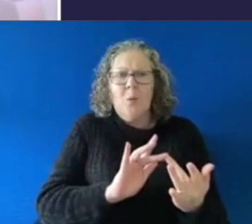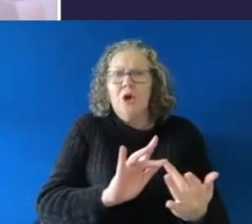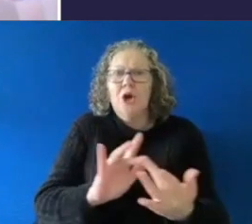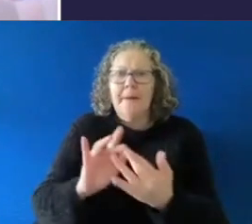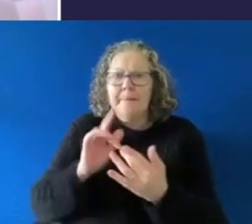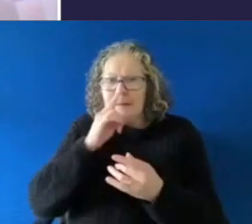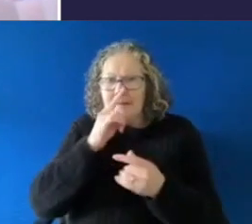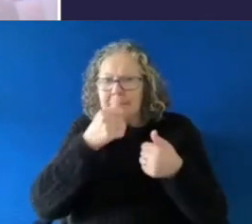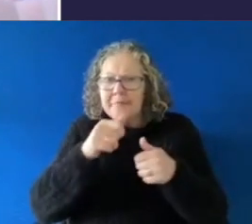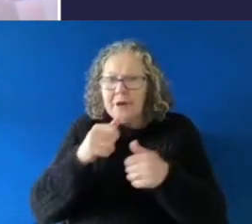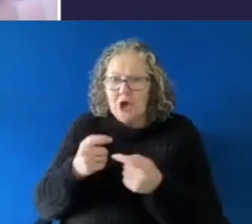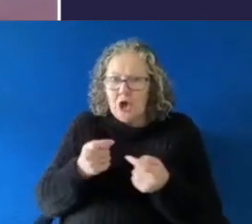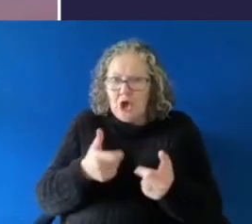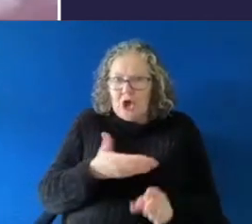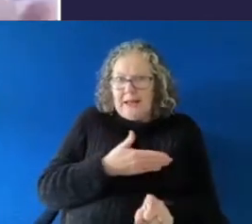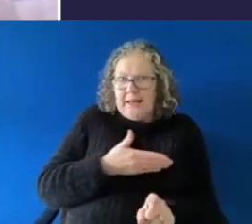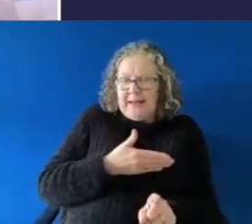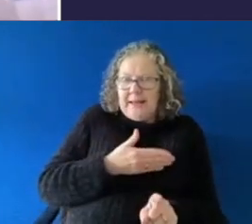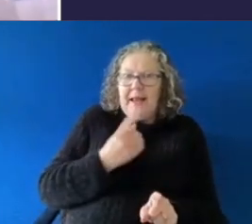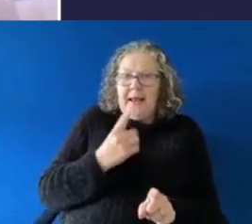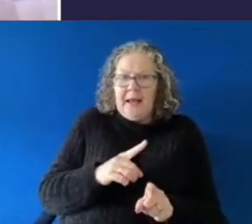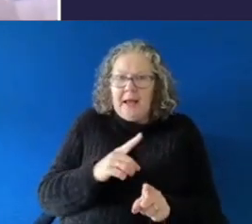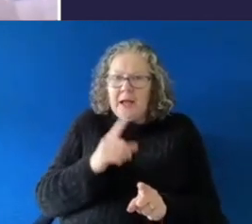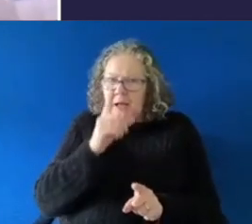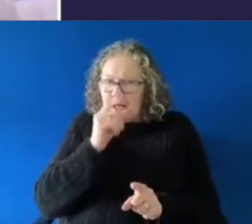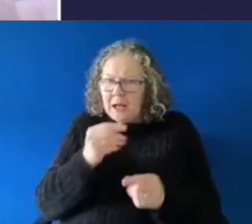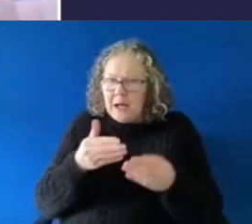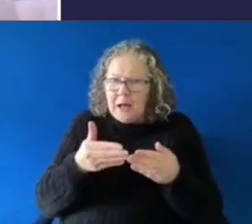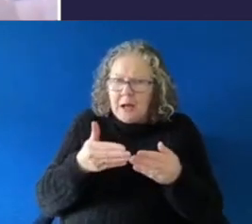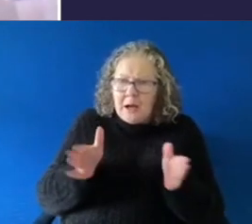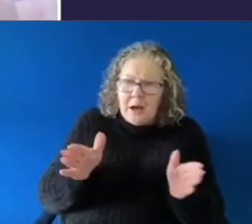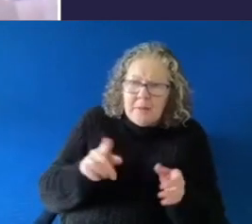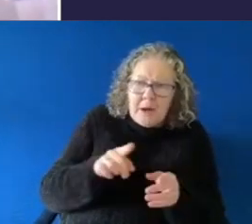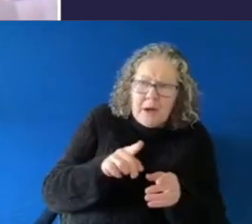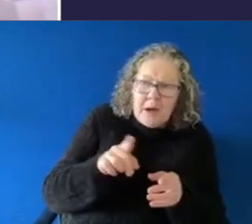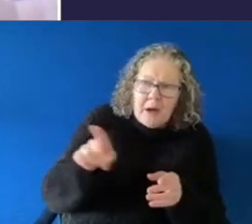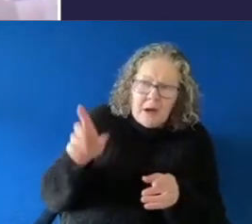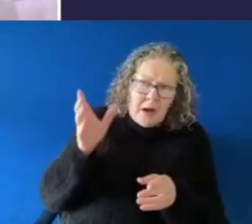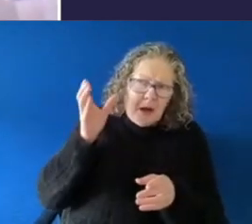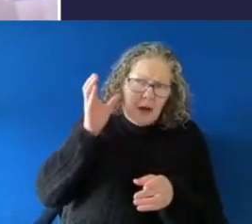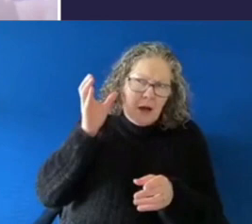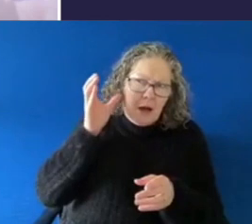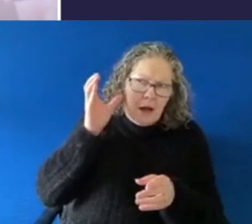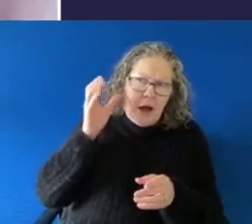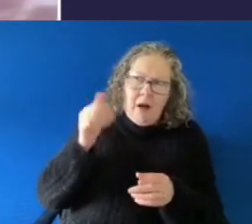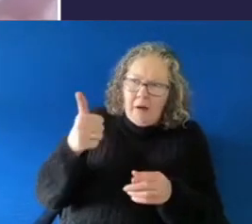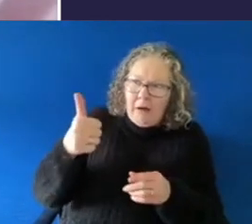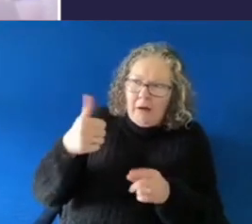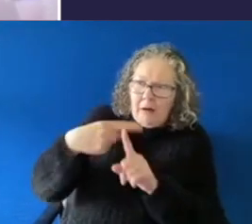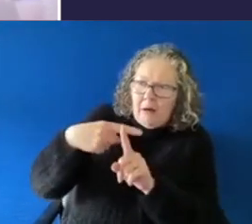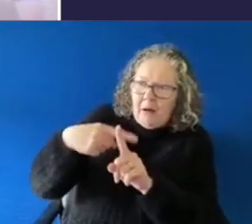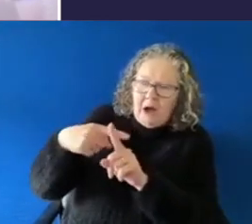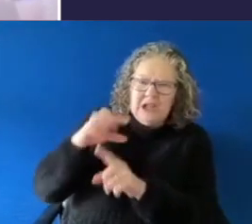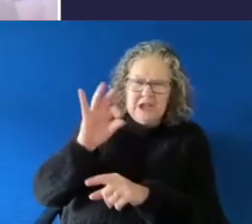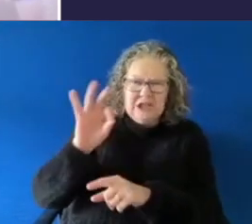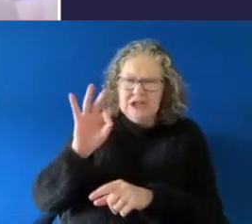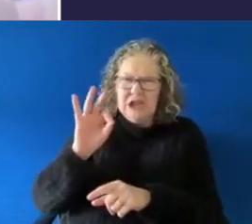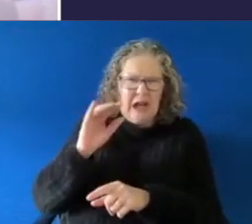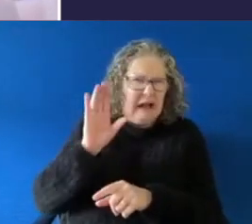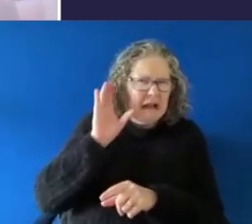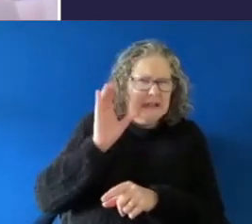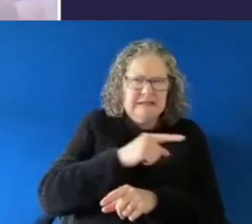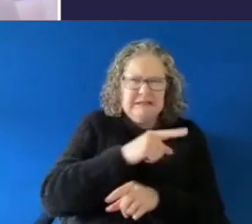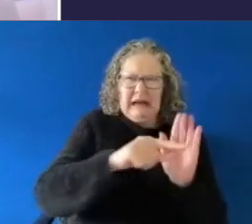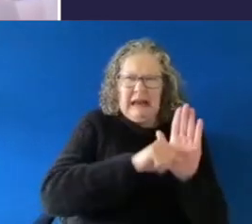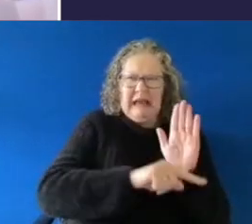thing. And B, be open to listening to lots of hope-filled stories. Don't listen to the negatives. Build yourself up with the hope-filled good